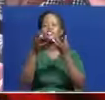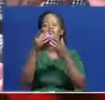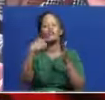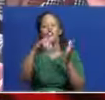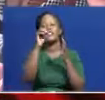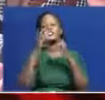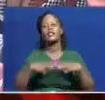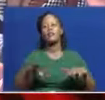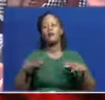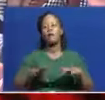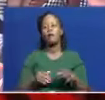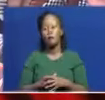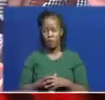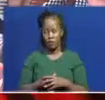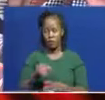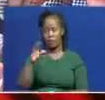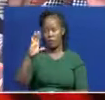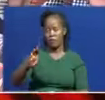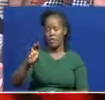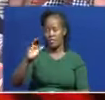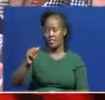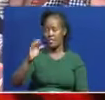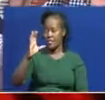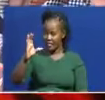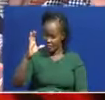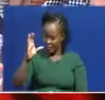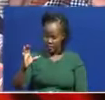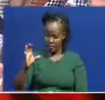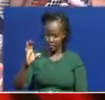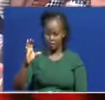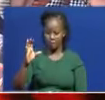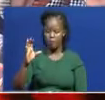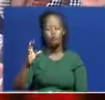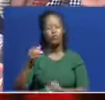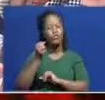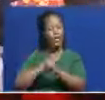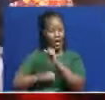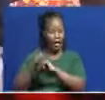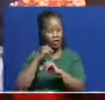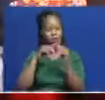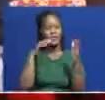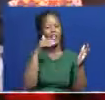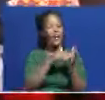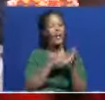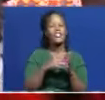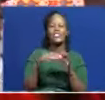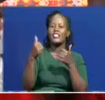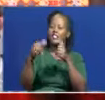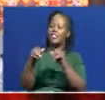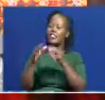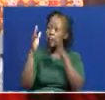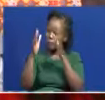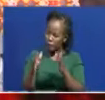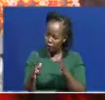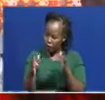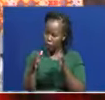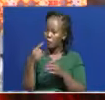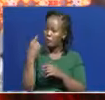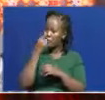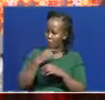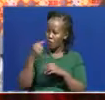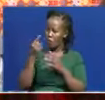ones. EACC will be taking action against any person who